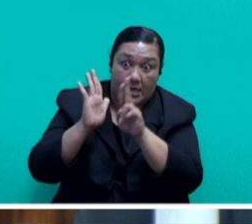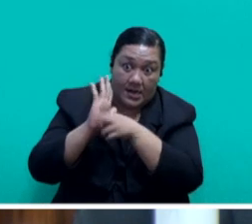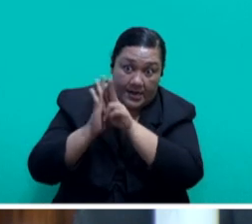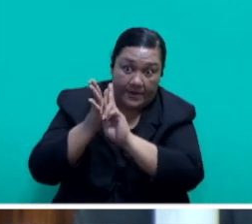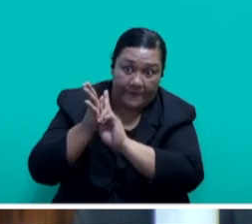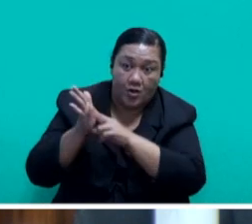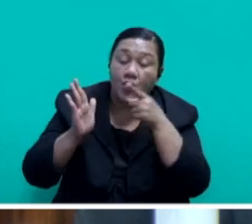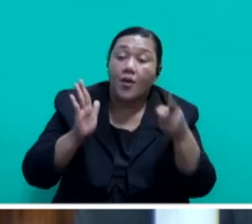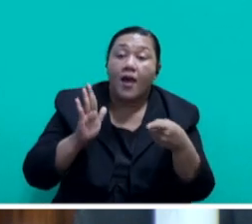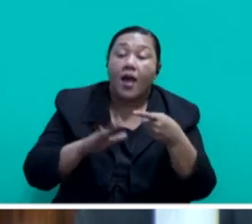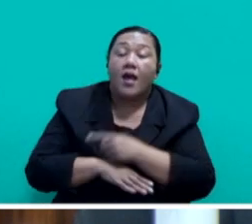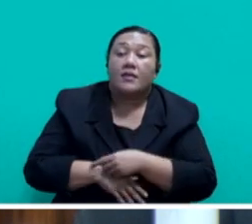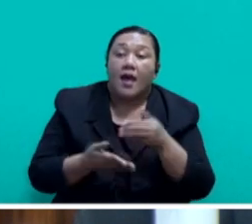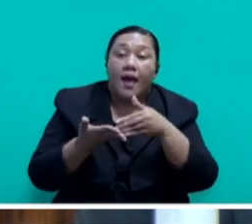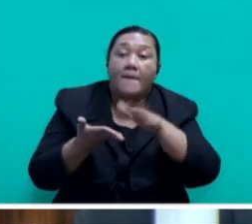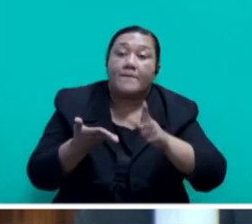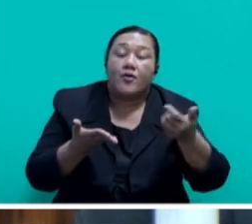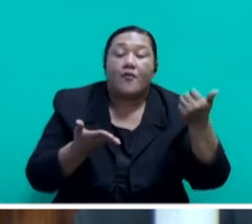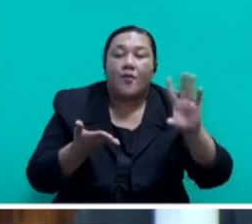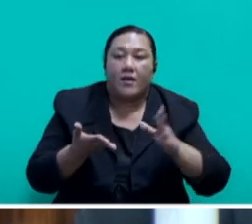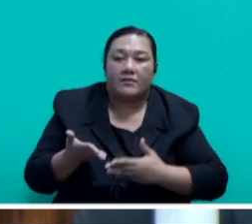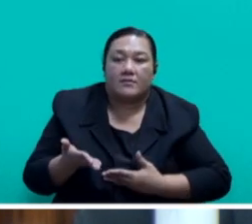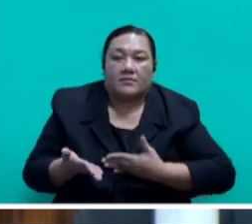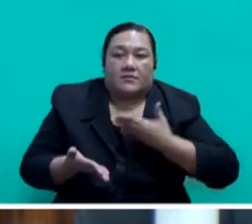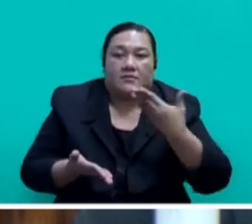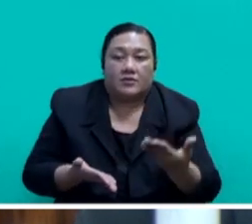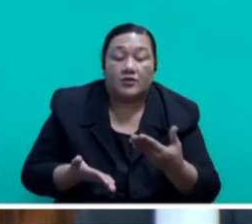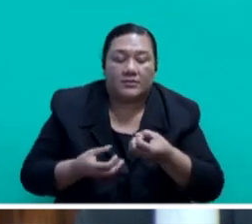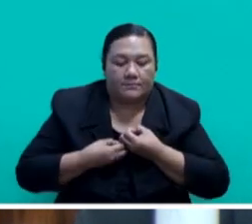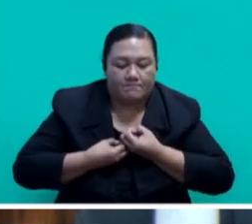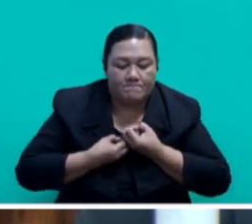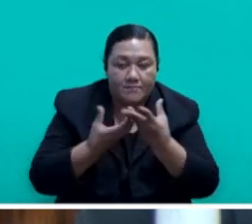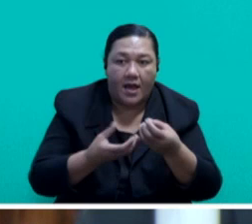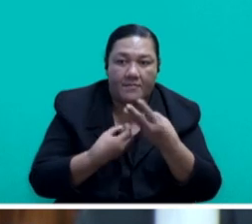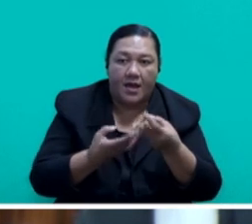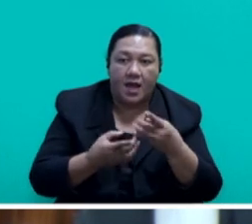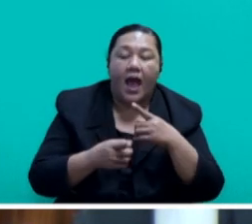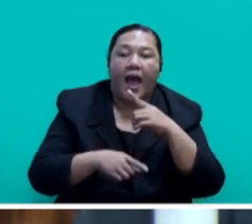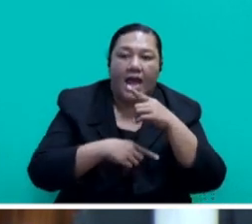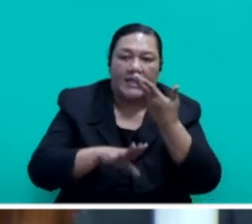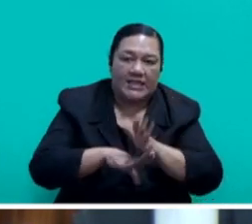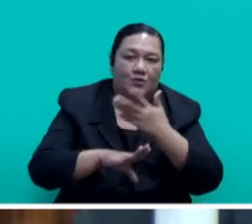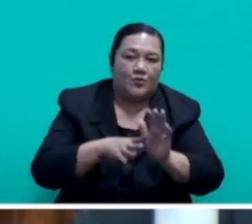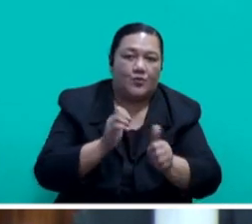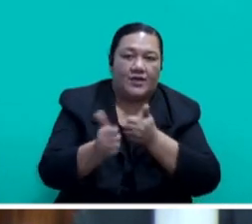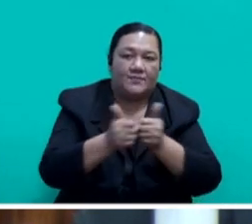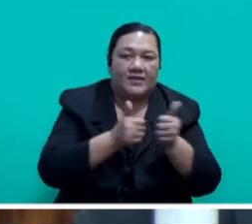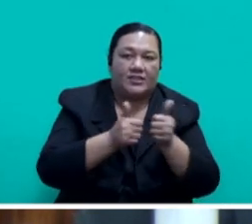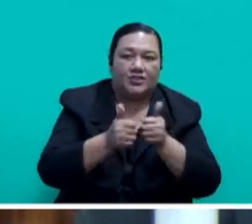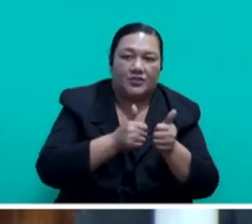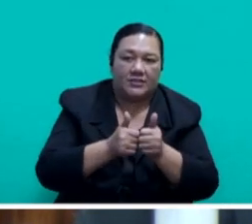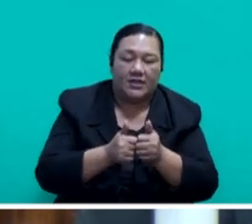has approved the expression of interest for new special administrators. These special administrators will